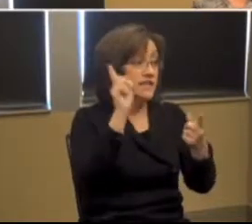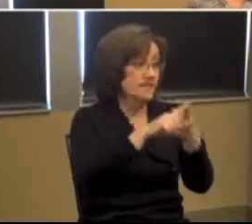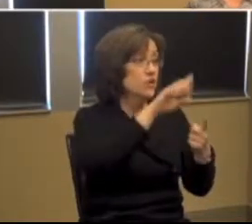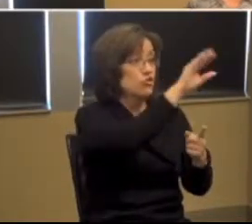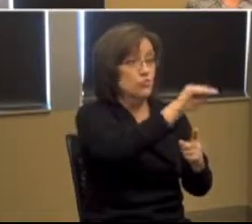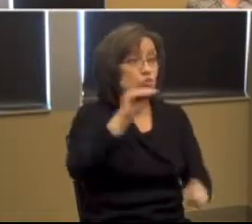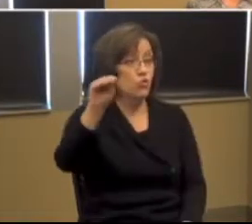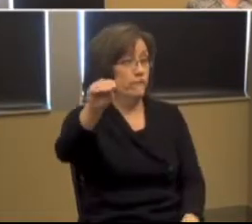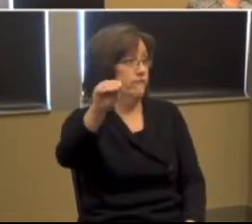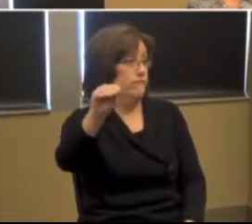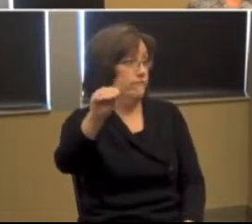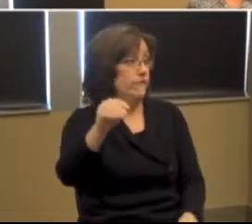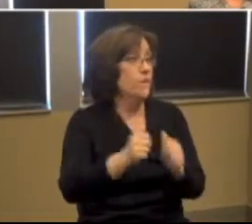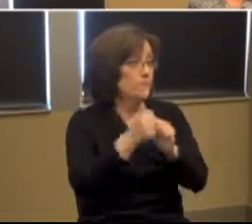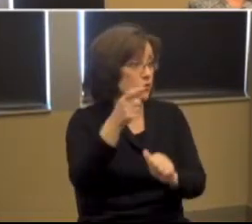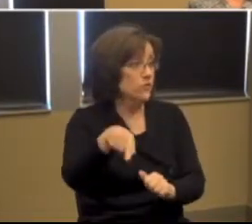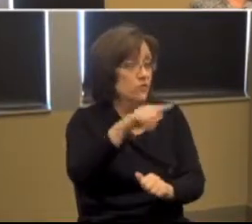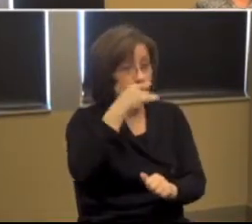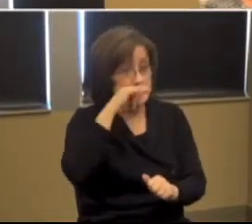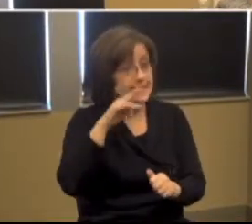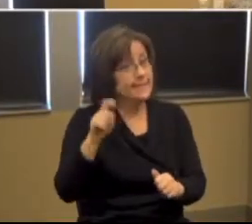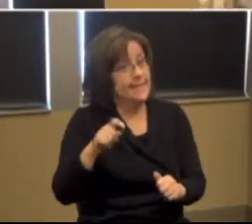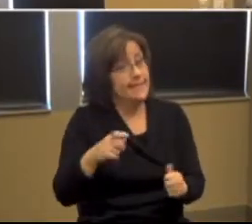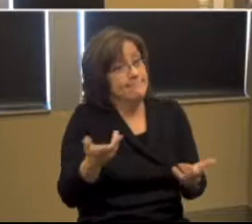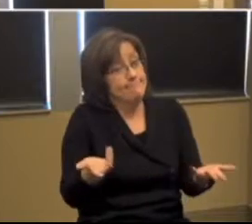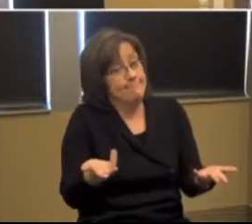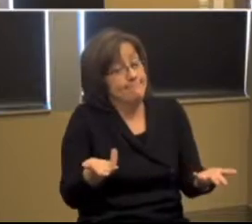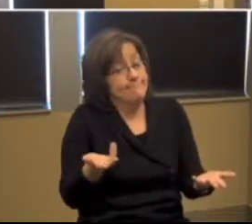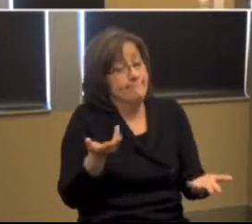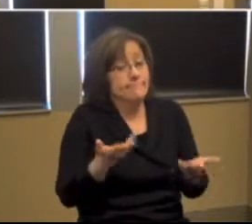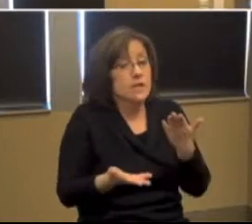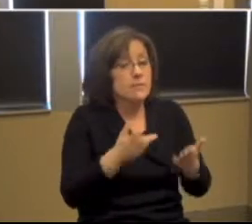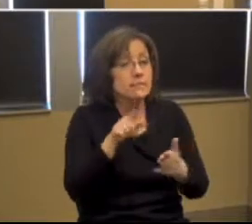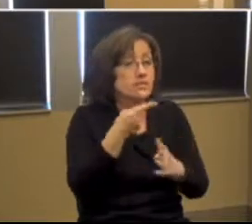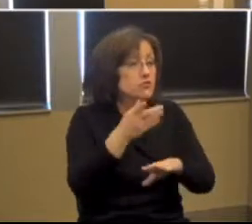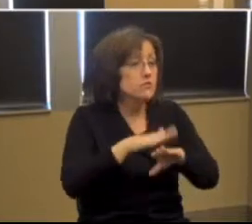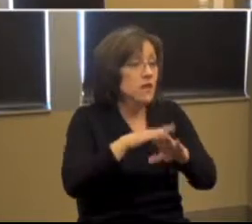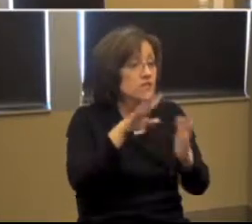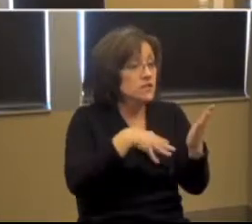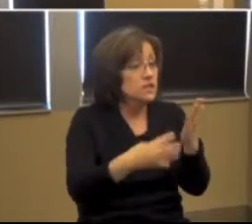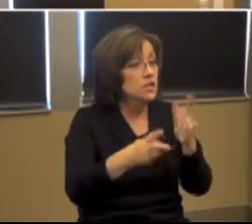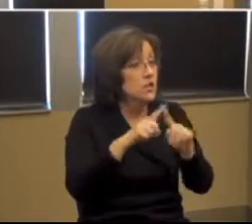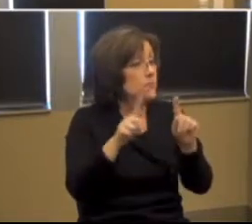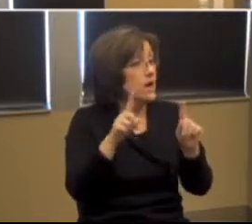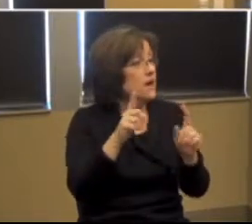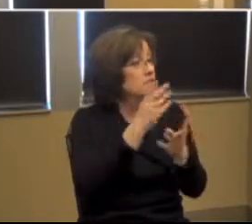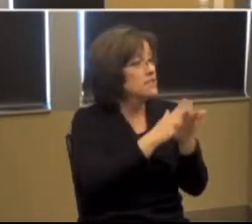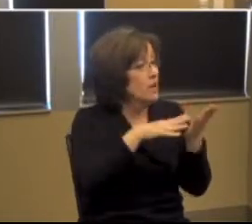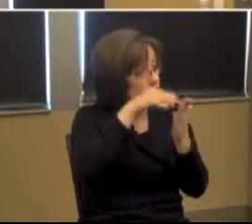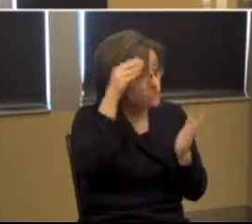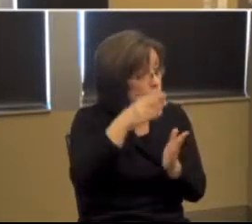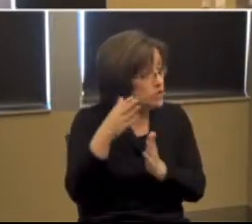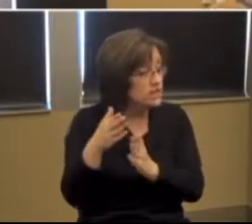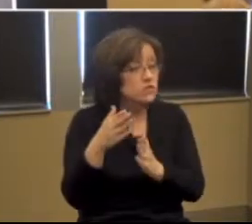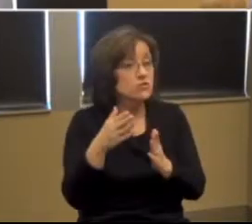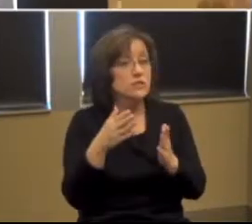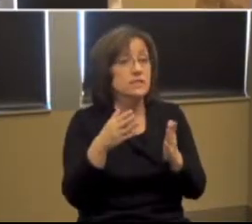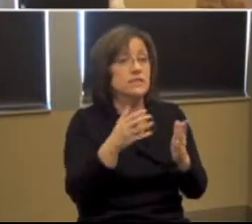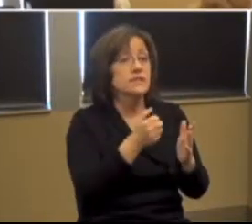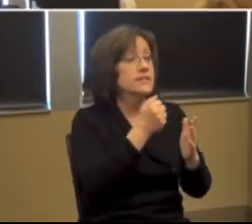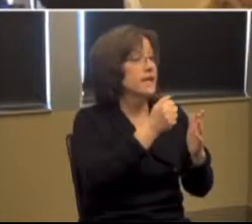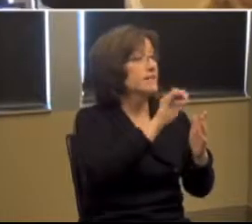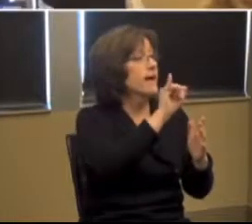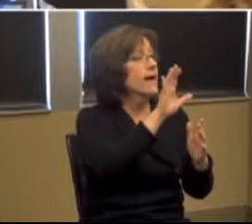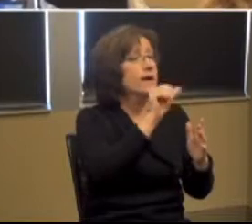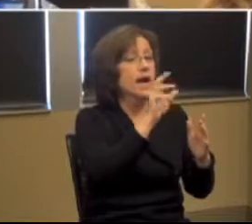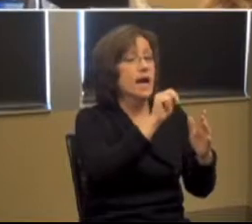thing for most of those kids who need that. And it might be so- just on that schedule, but for some students it might be, I'm taking that icon, I'm